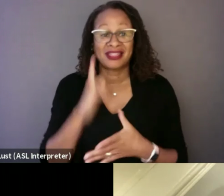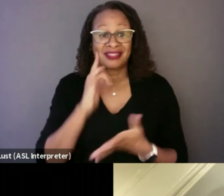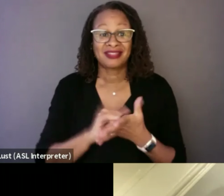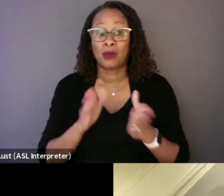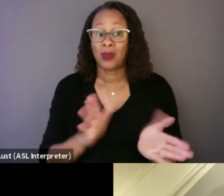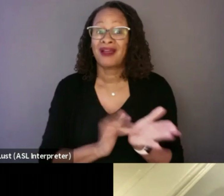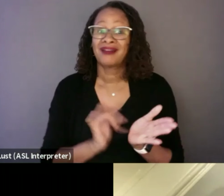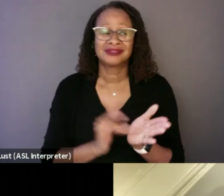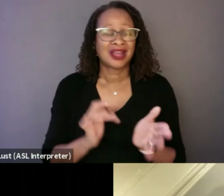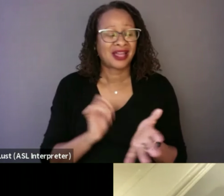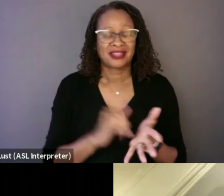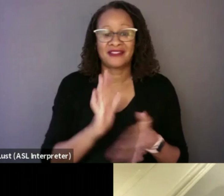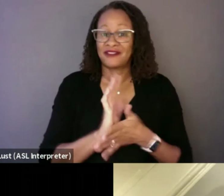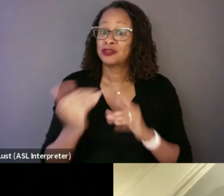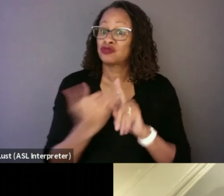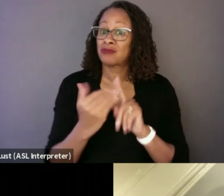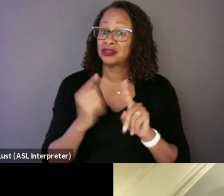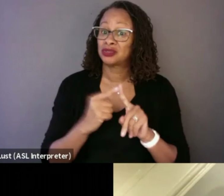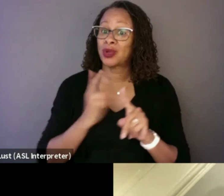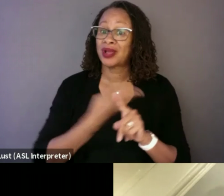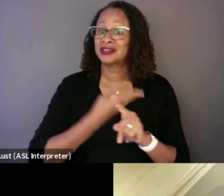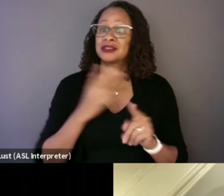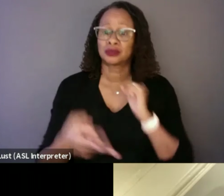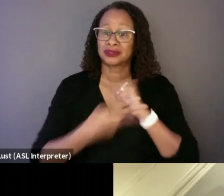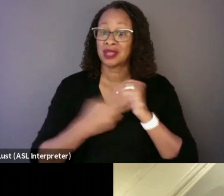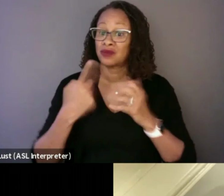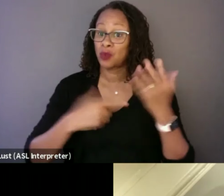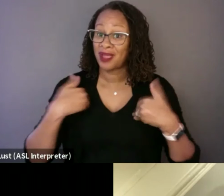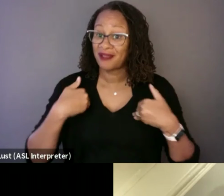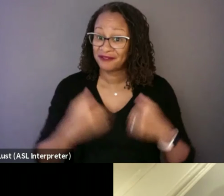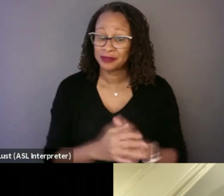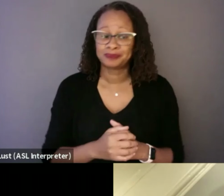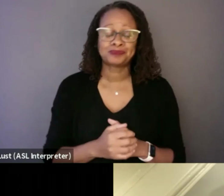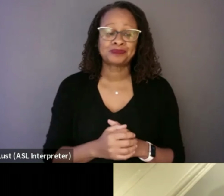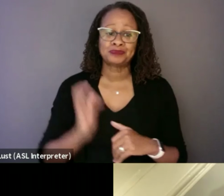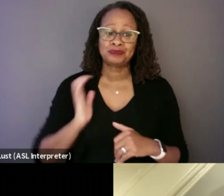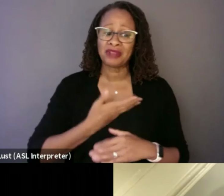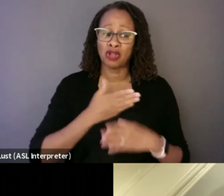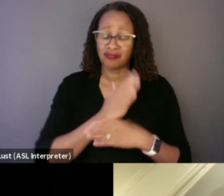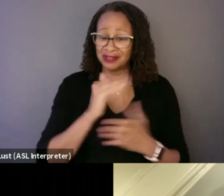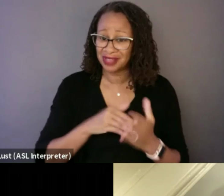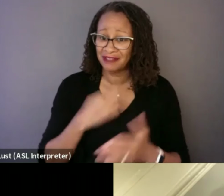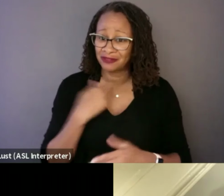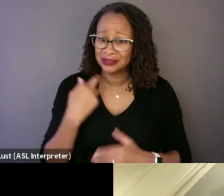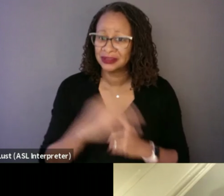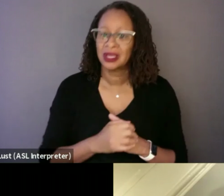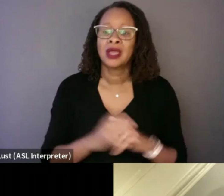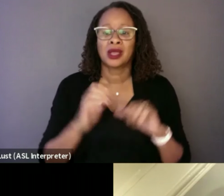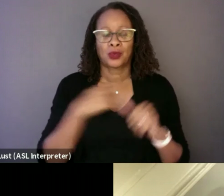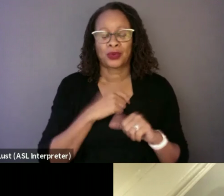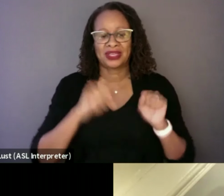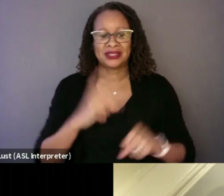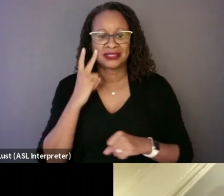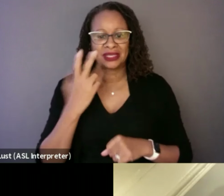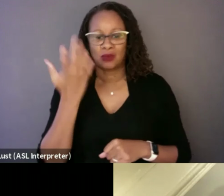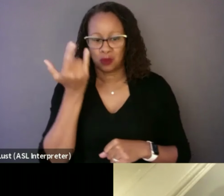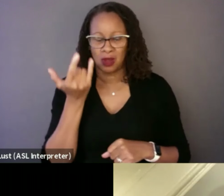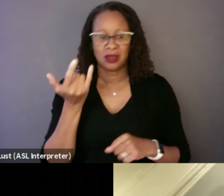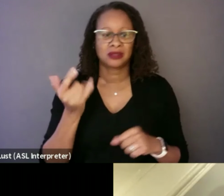reminder for us to preserve what we have. And if our rights are at risk, we can see why it's